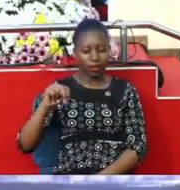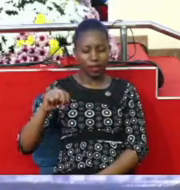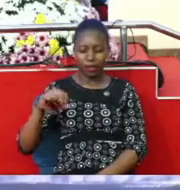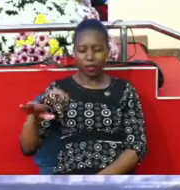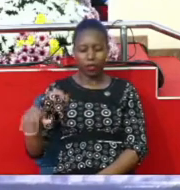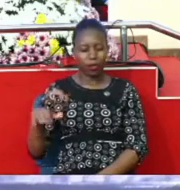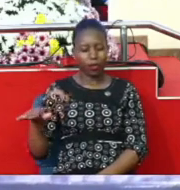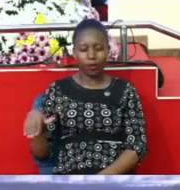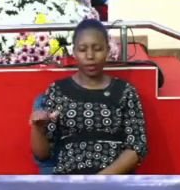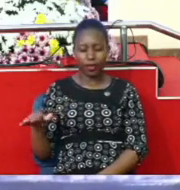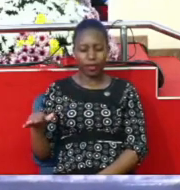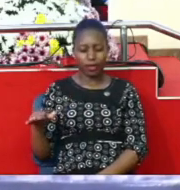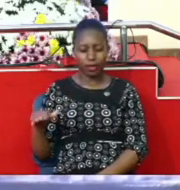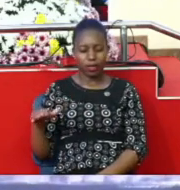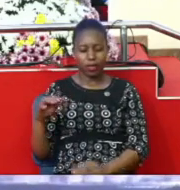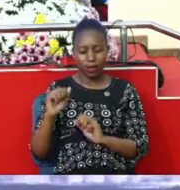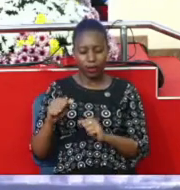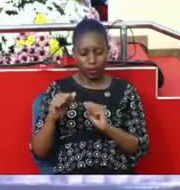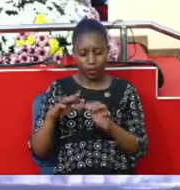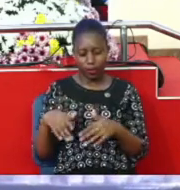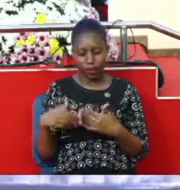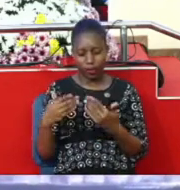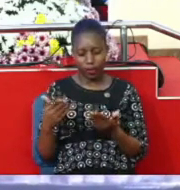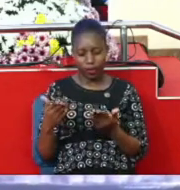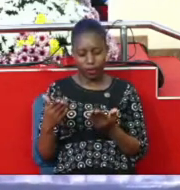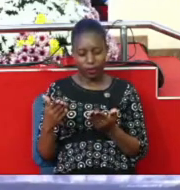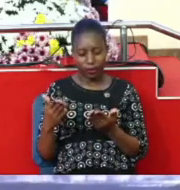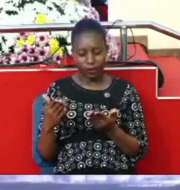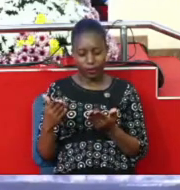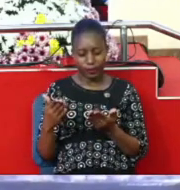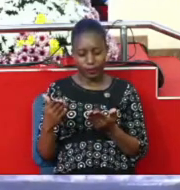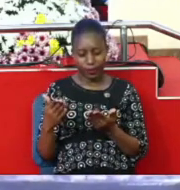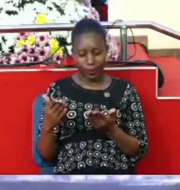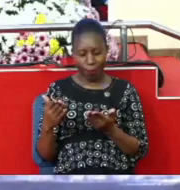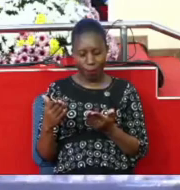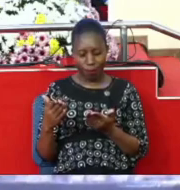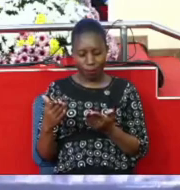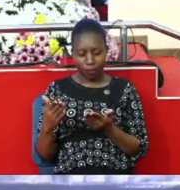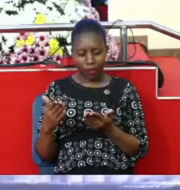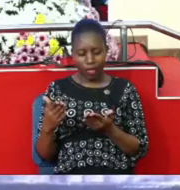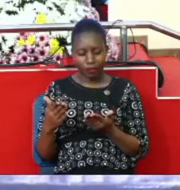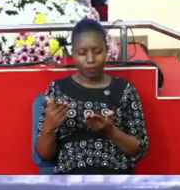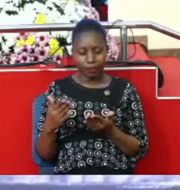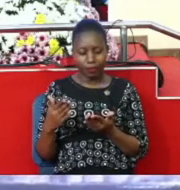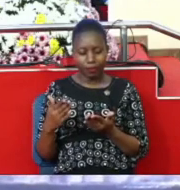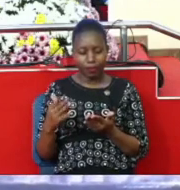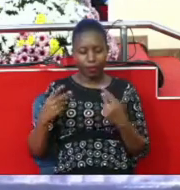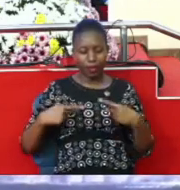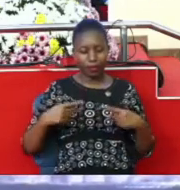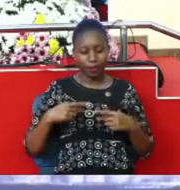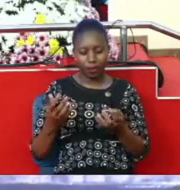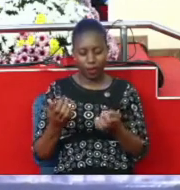to multiply. Apart from saying there is one, they need to have faith in him. Because